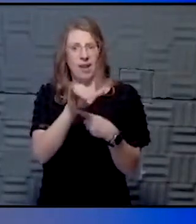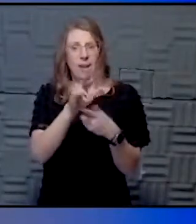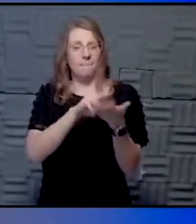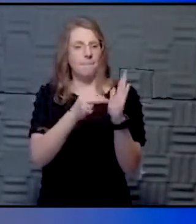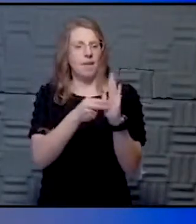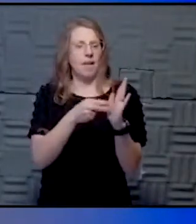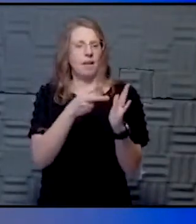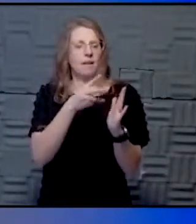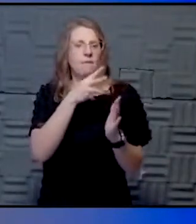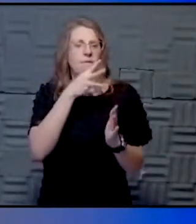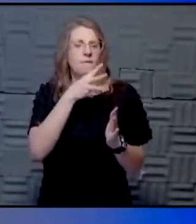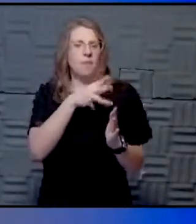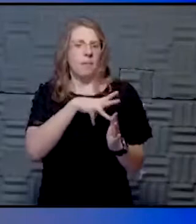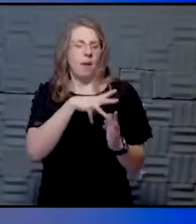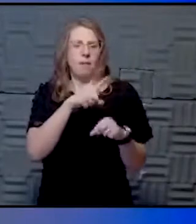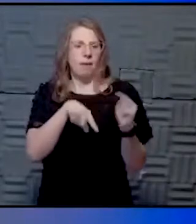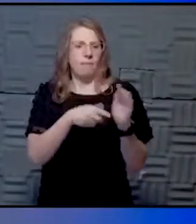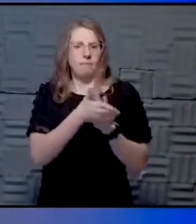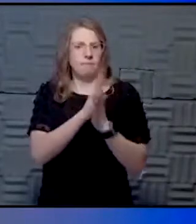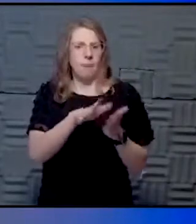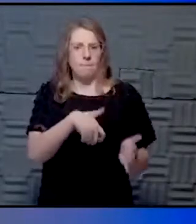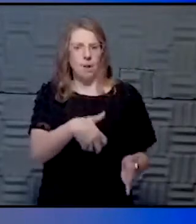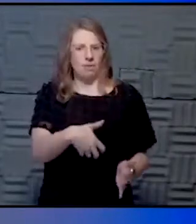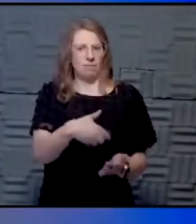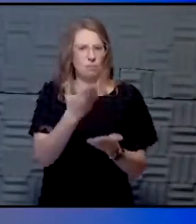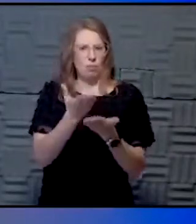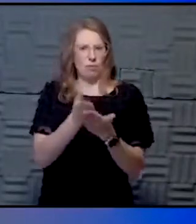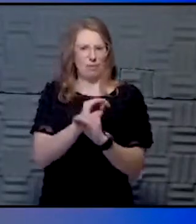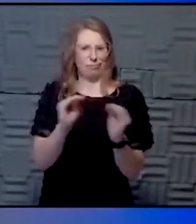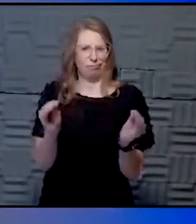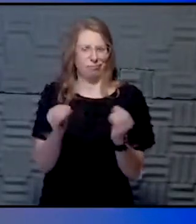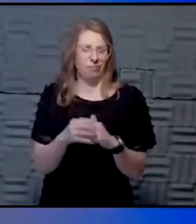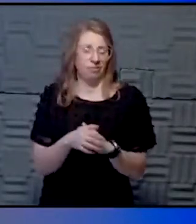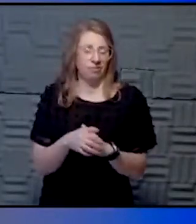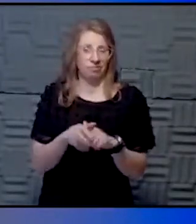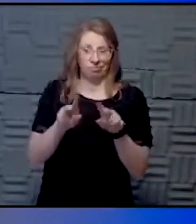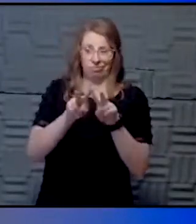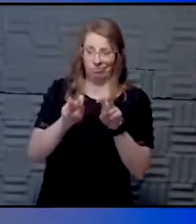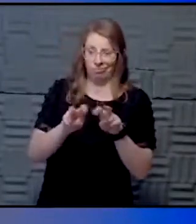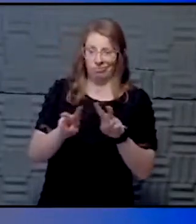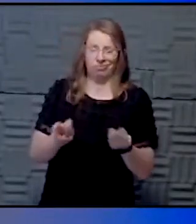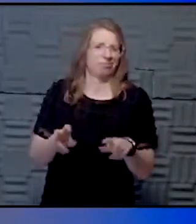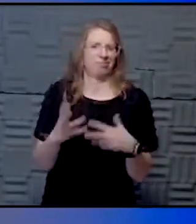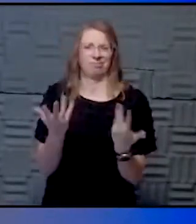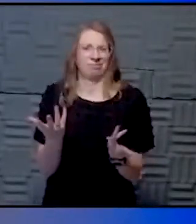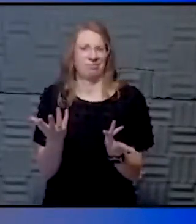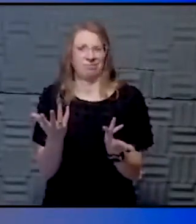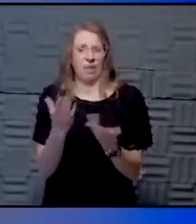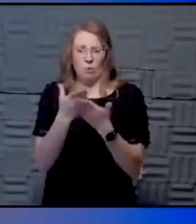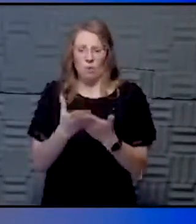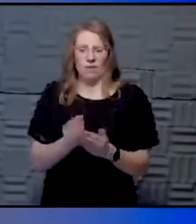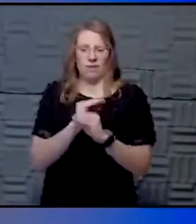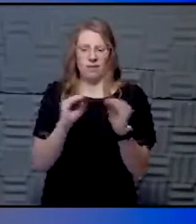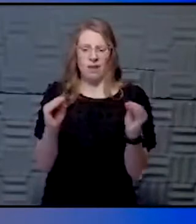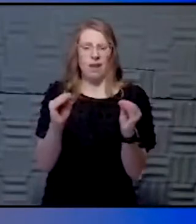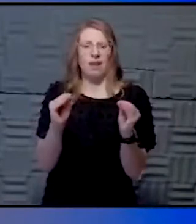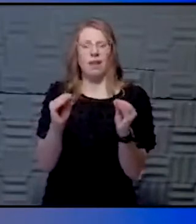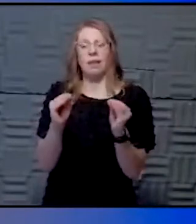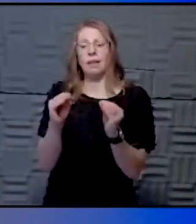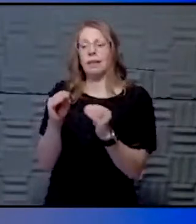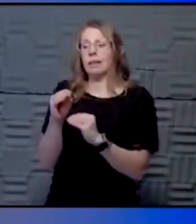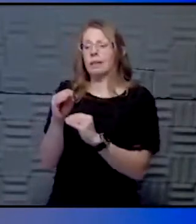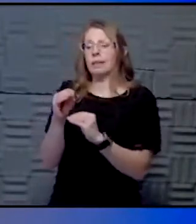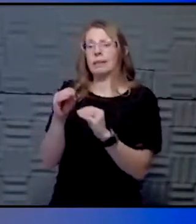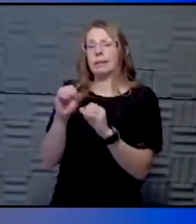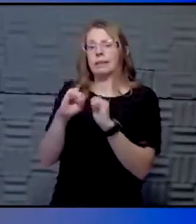a female infertile. That has not been proven. That's been looked at. That has been debunked by our Society of Reproductive Medicine as